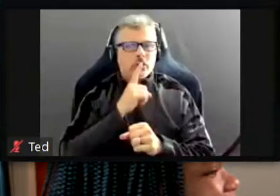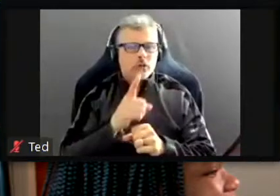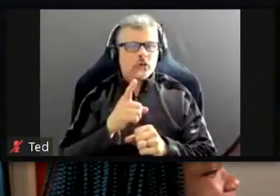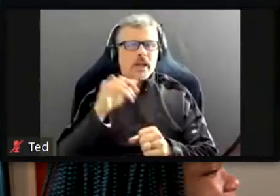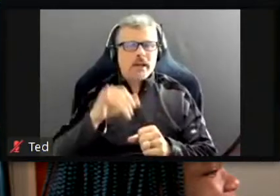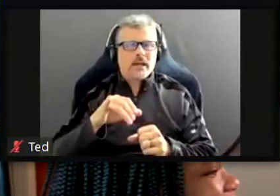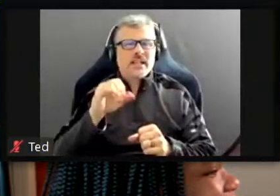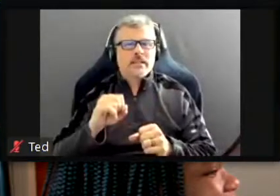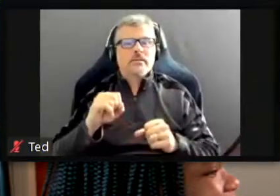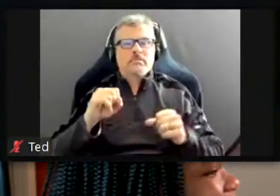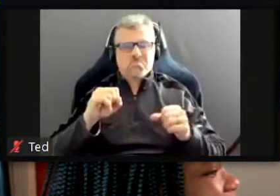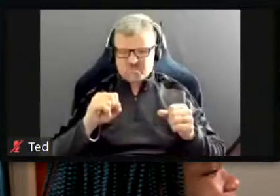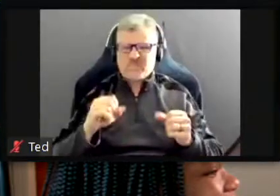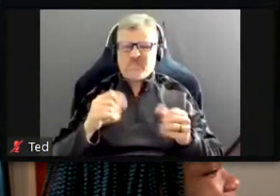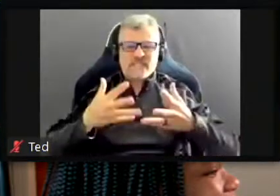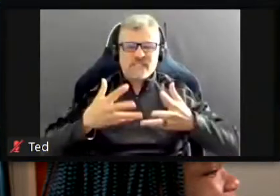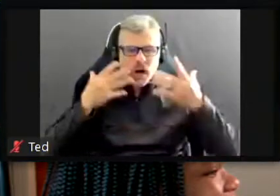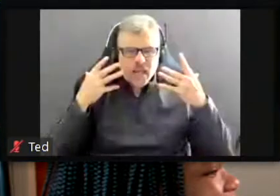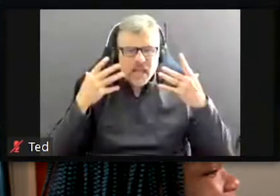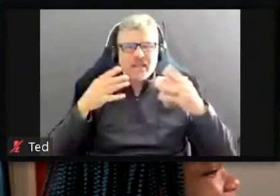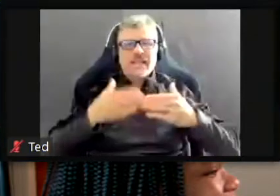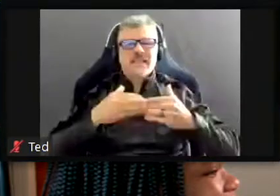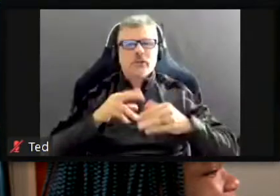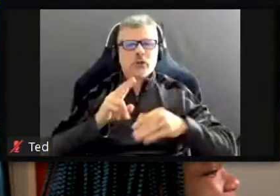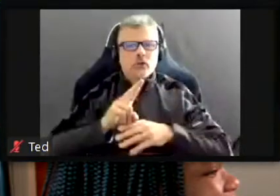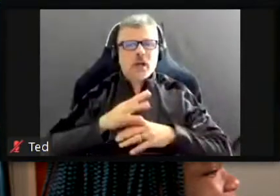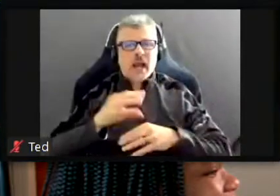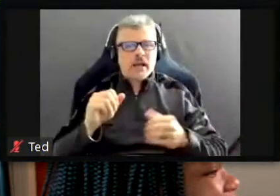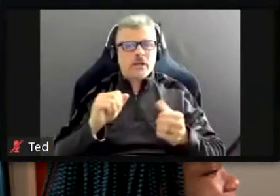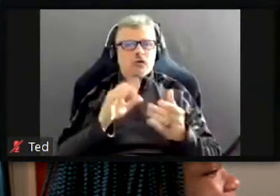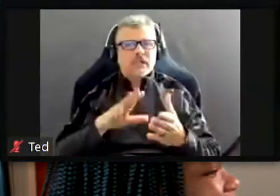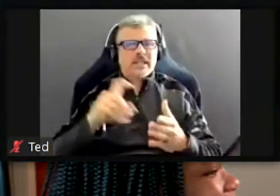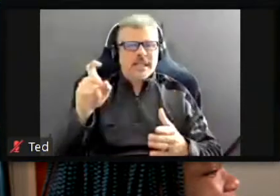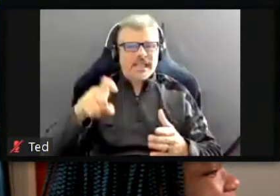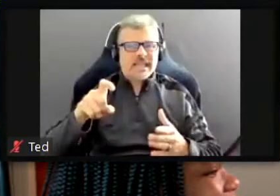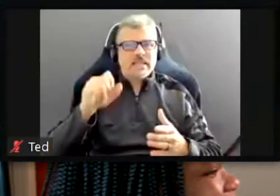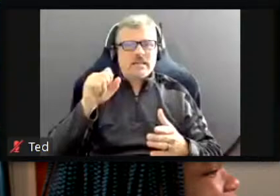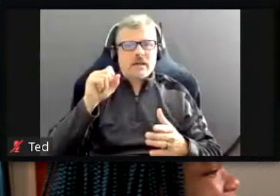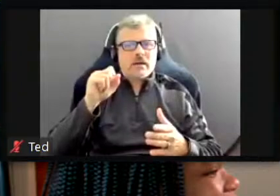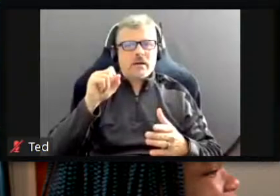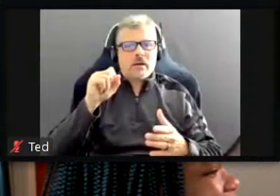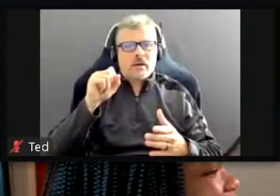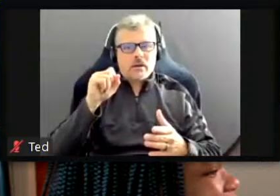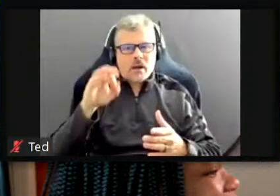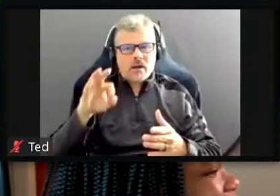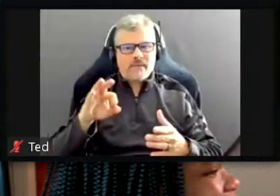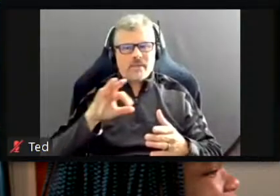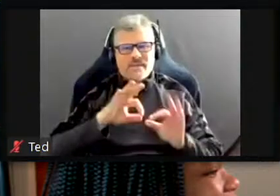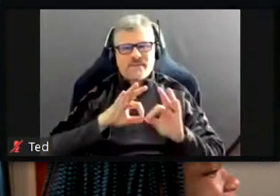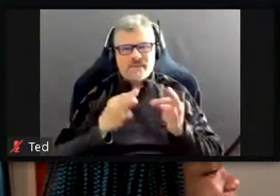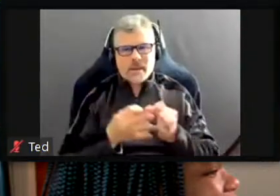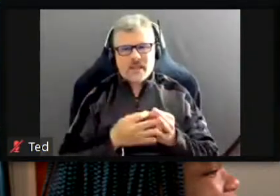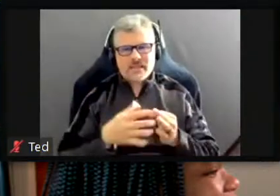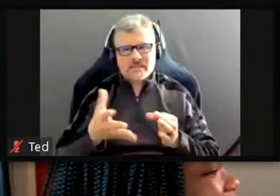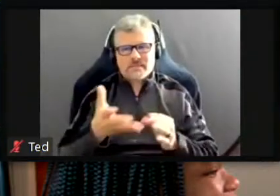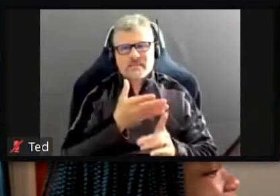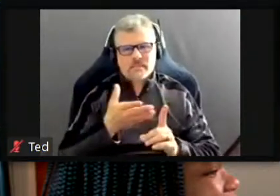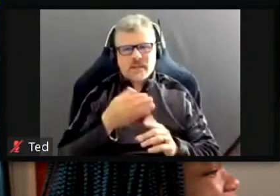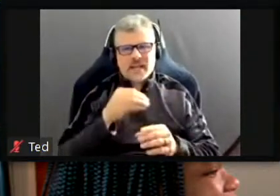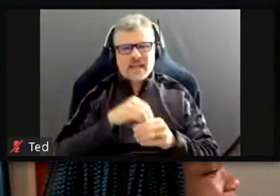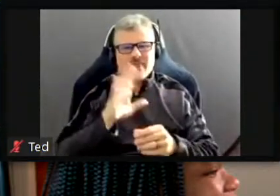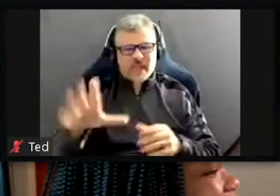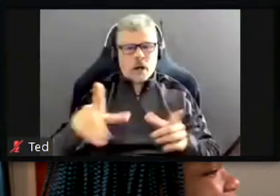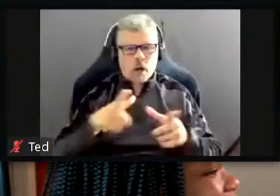is usable and friendly, and it does address the needs of parents or families in their native language.